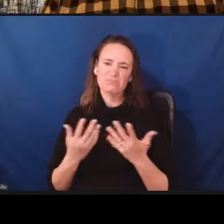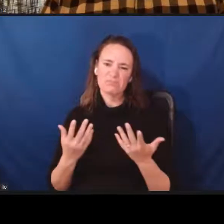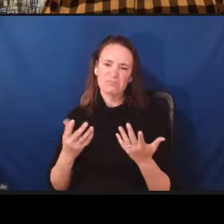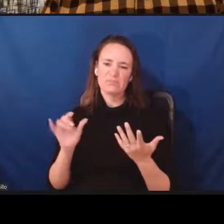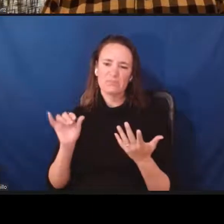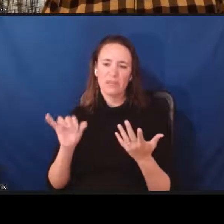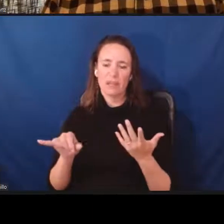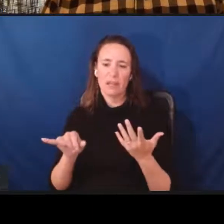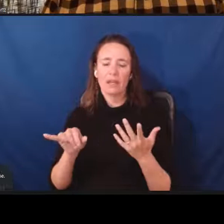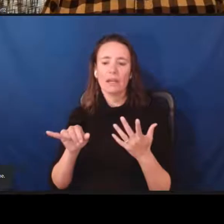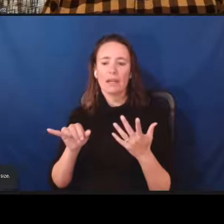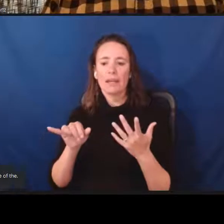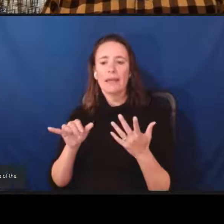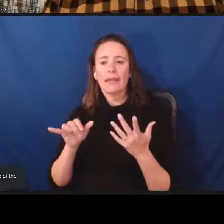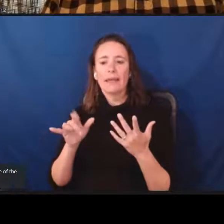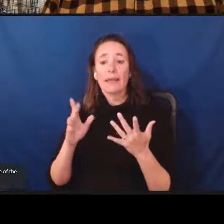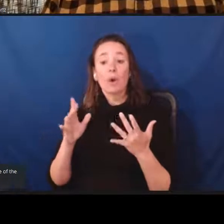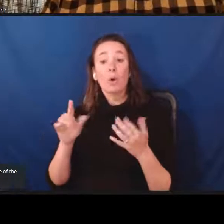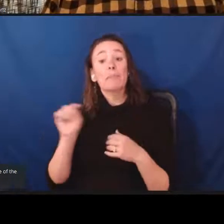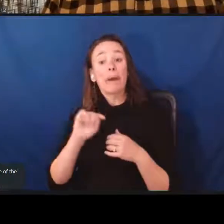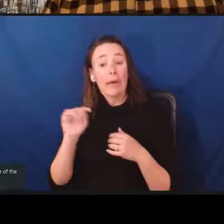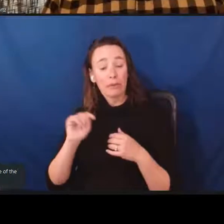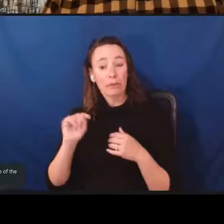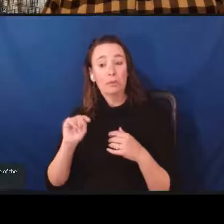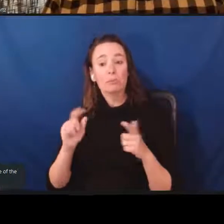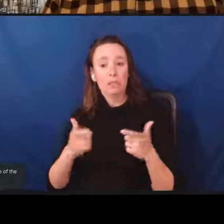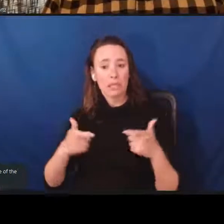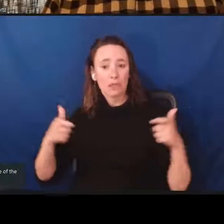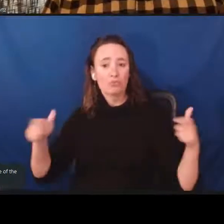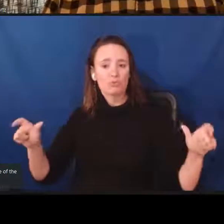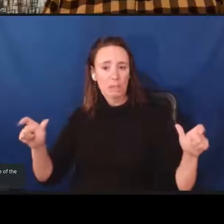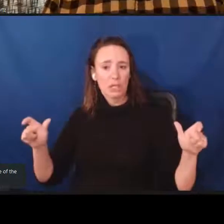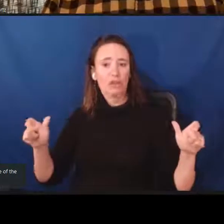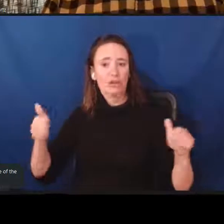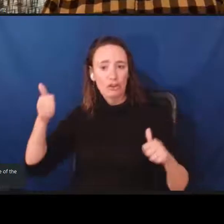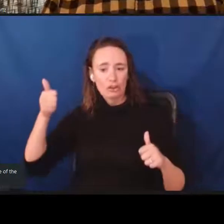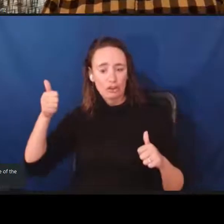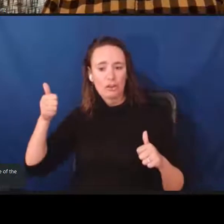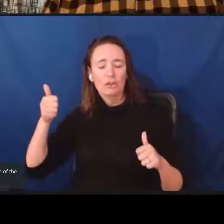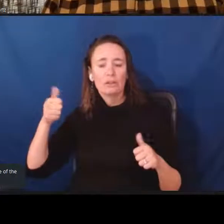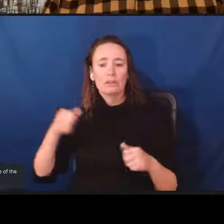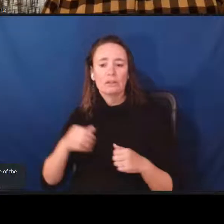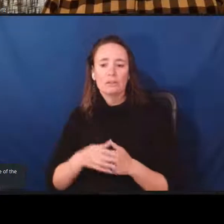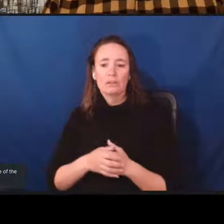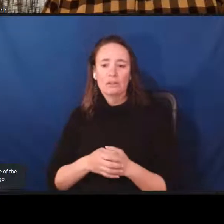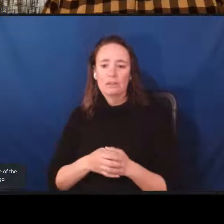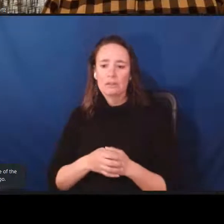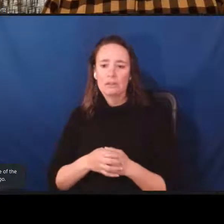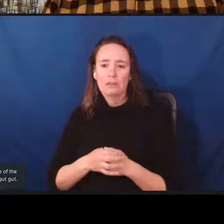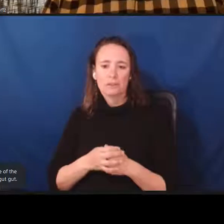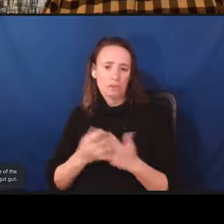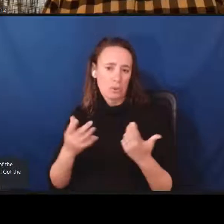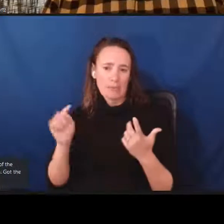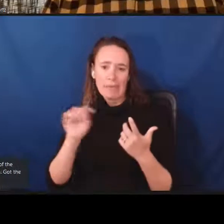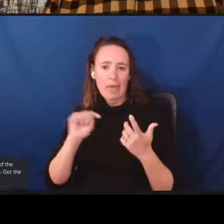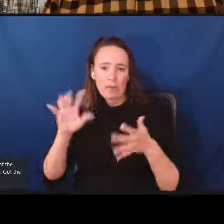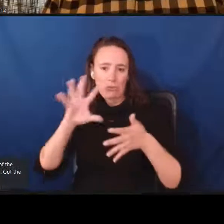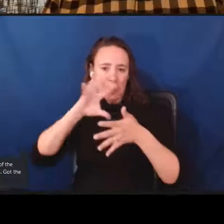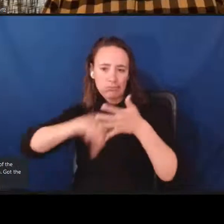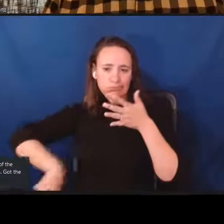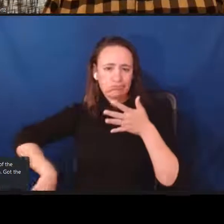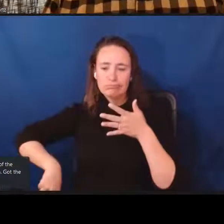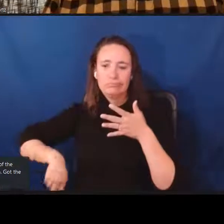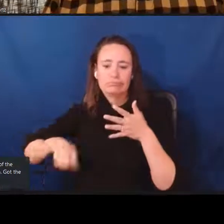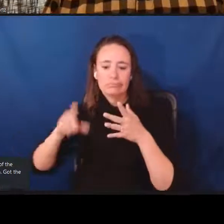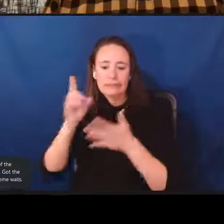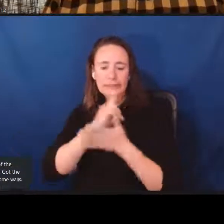also increased the size of the bathroom and moved. So they basically had to gut the bathroom and redesign it and move